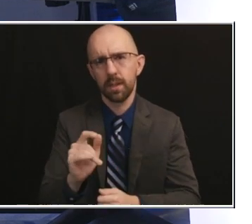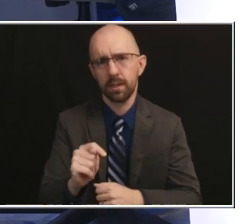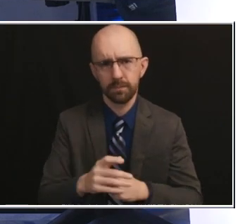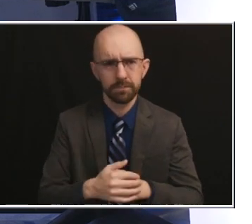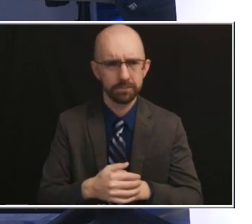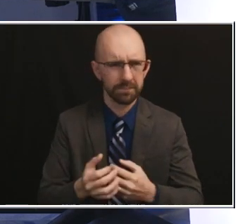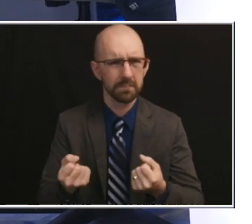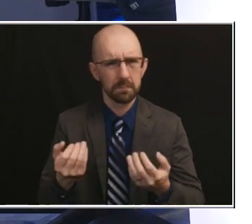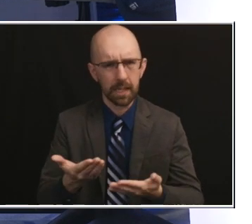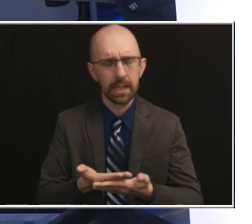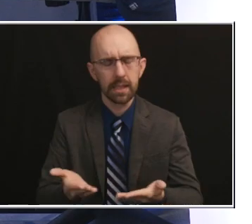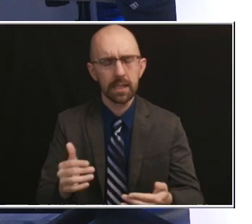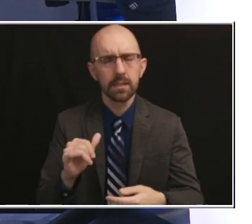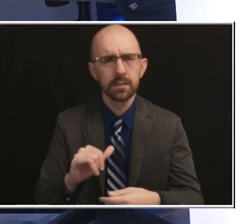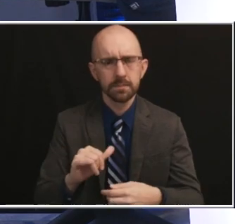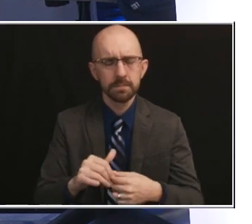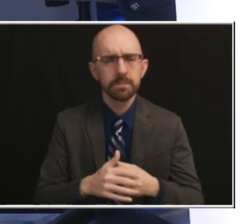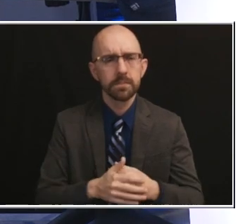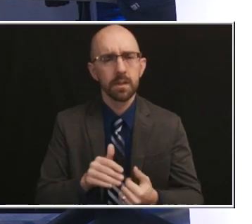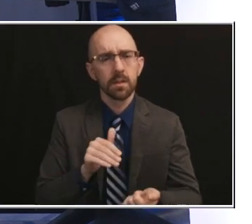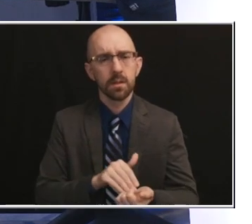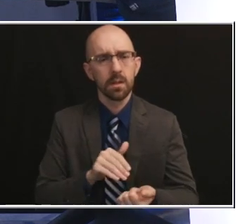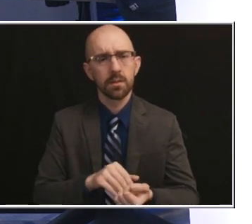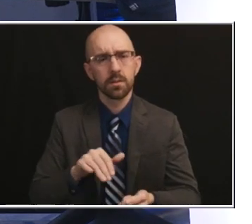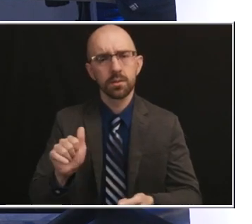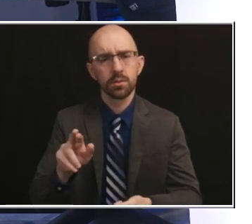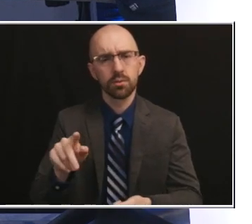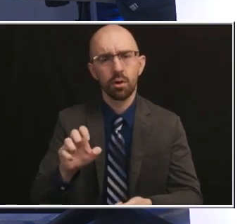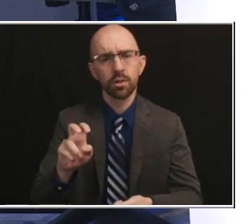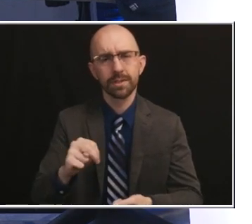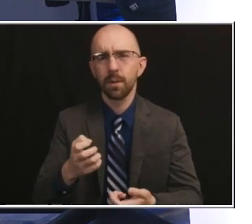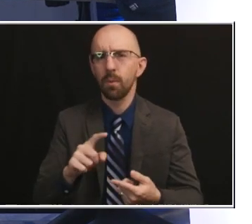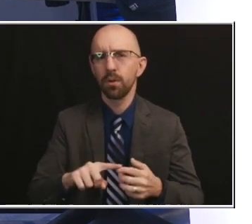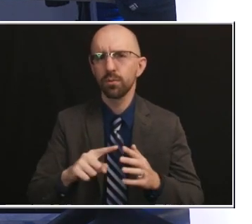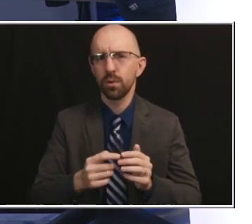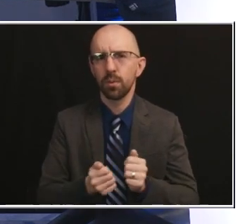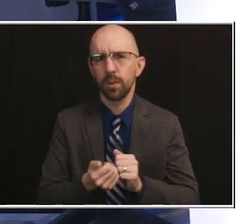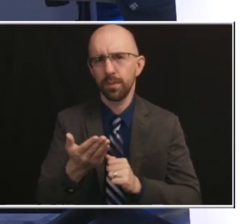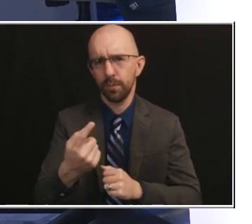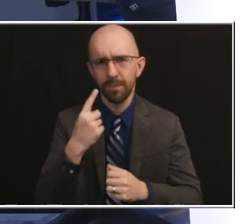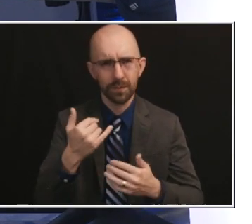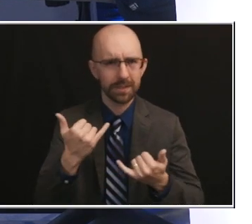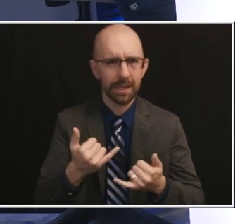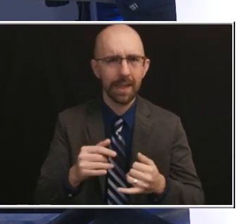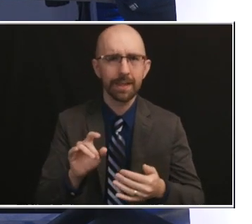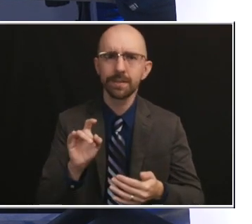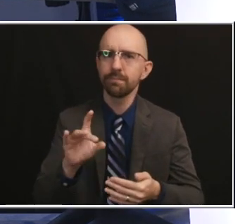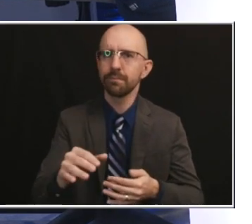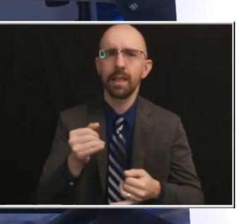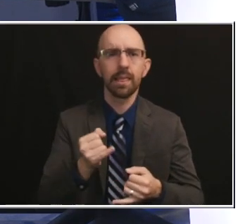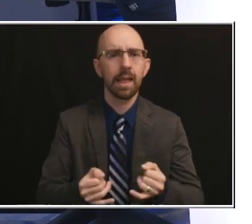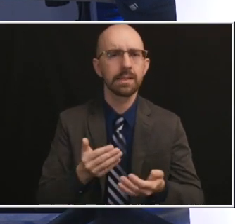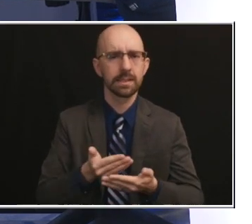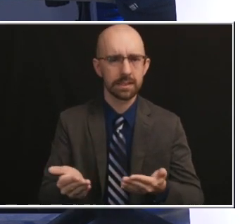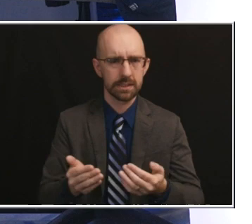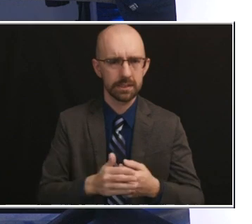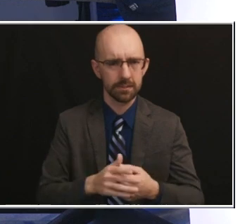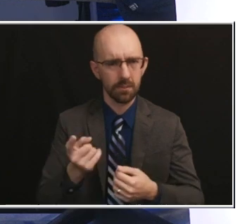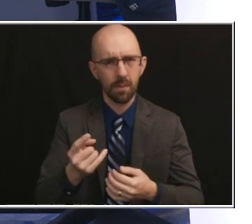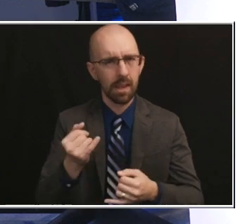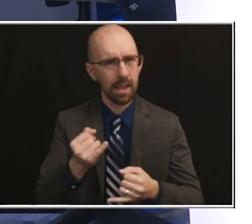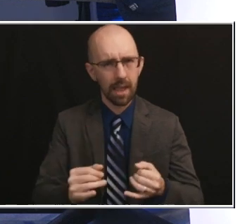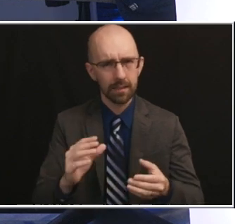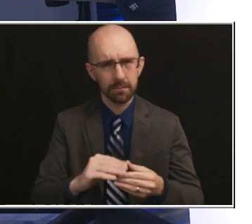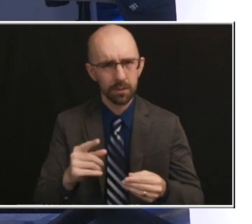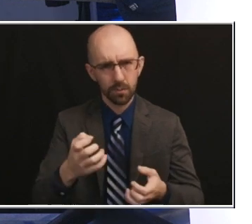things. Dr. Jarzan, I want to start with you for today's takeaways. What's the one message you want our viewers to take away from